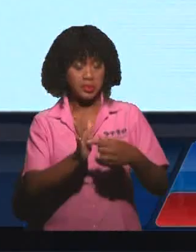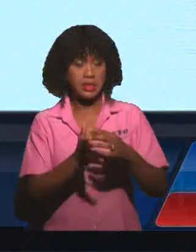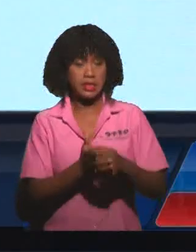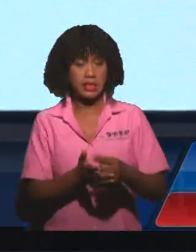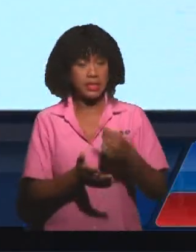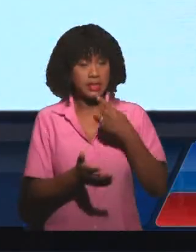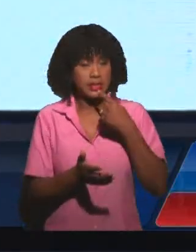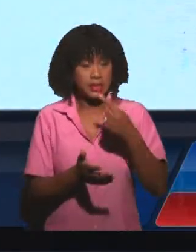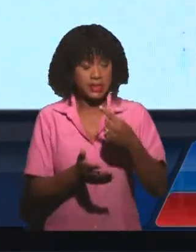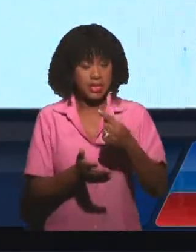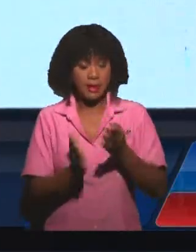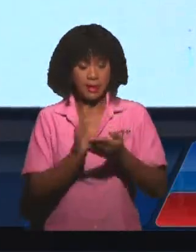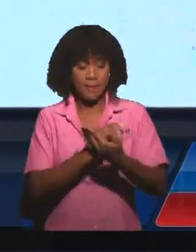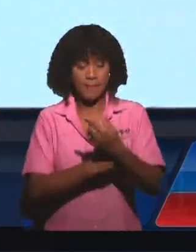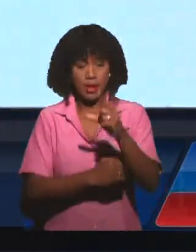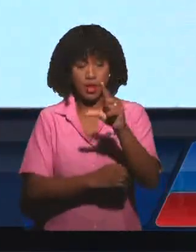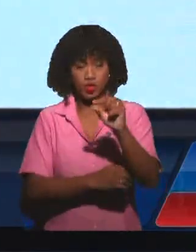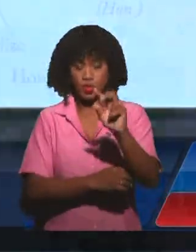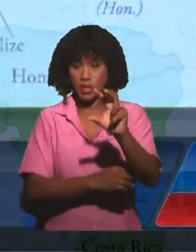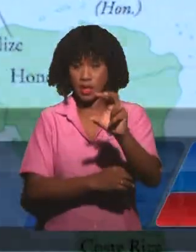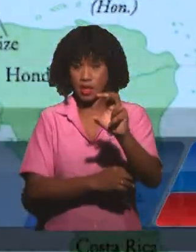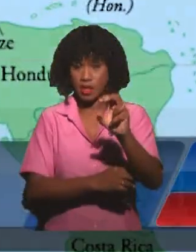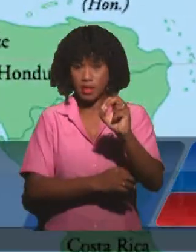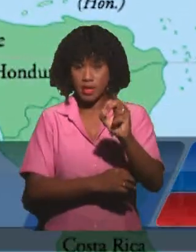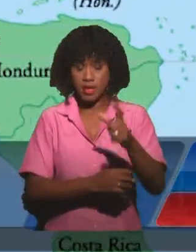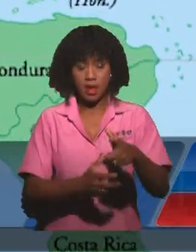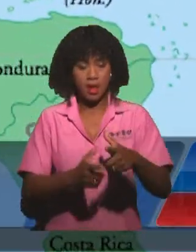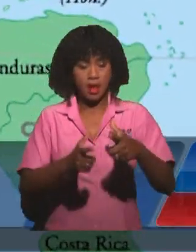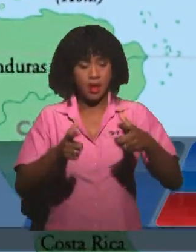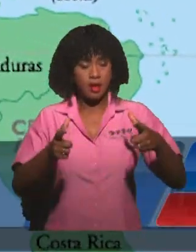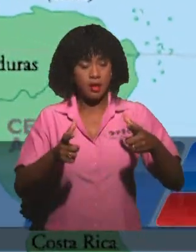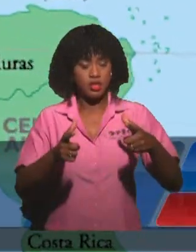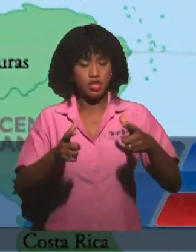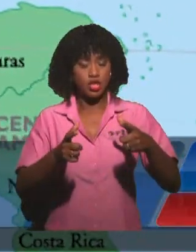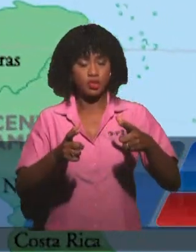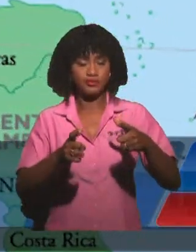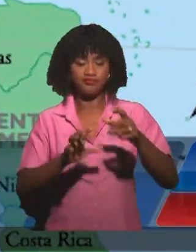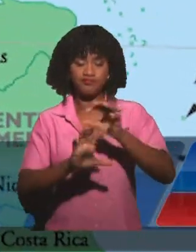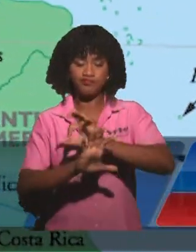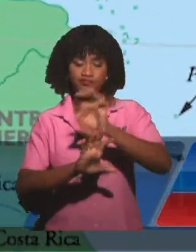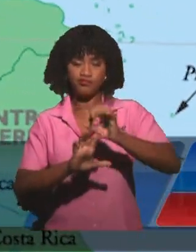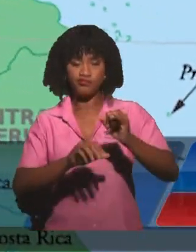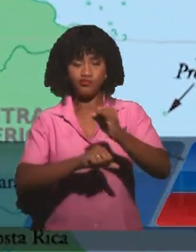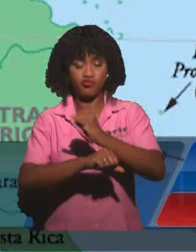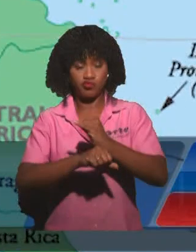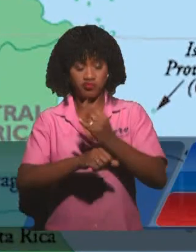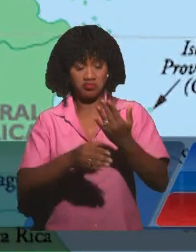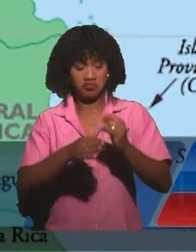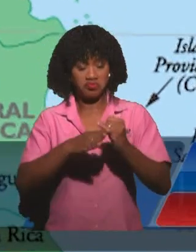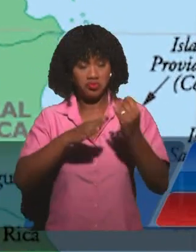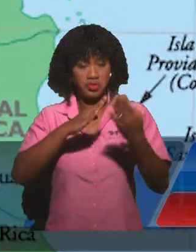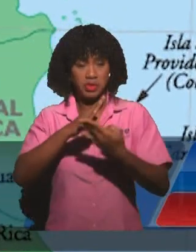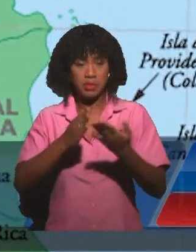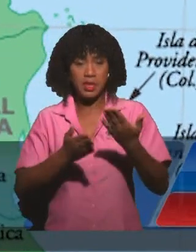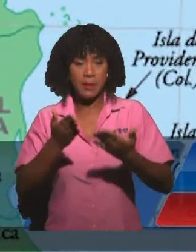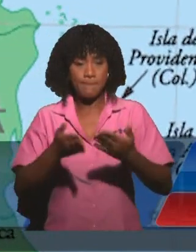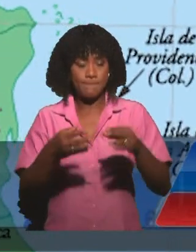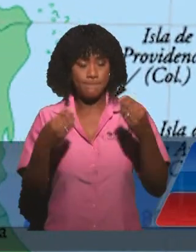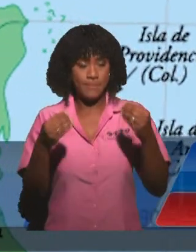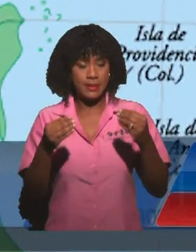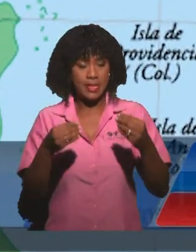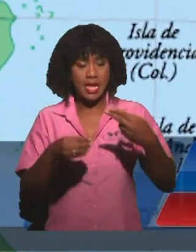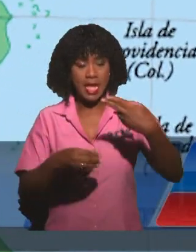is anticipated by 2030, larger Caribbean islands like Jamaica could possibly become major exporters